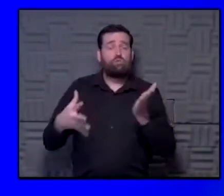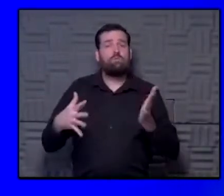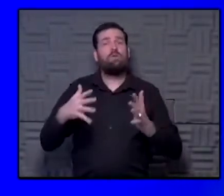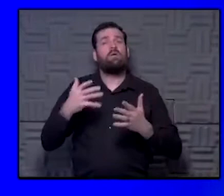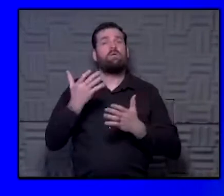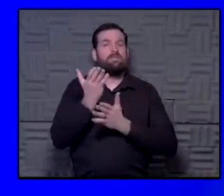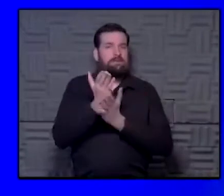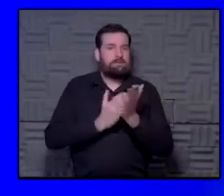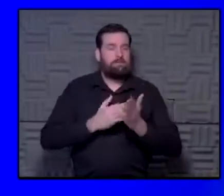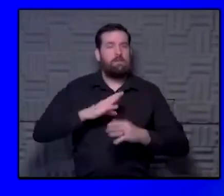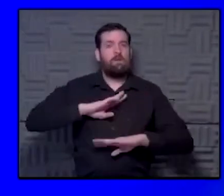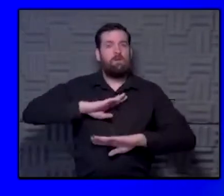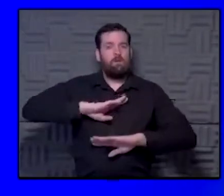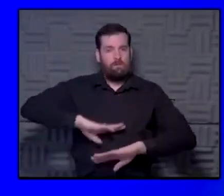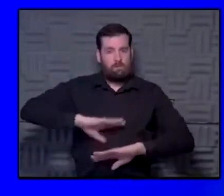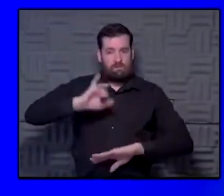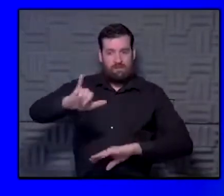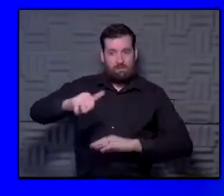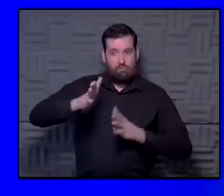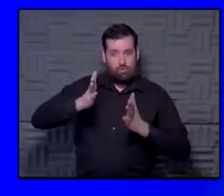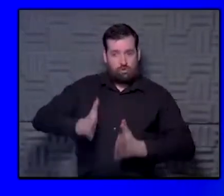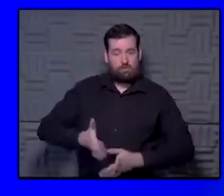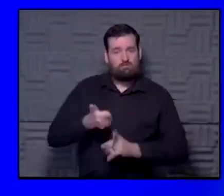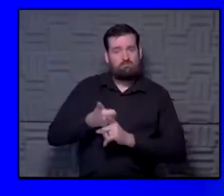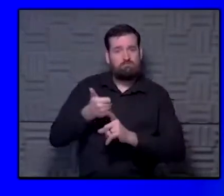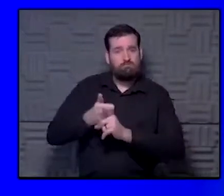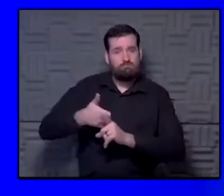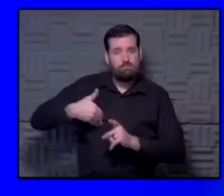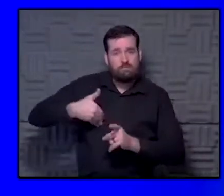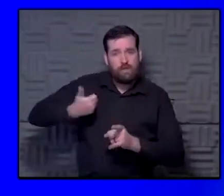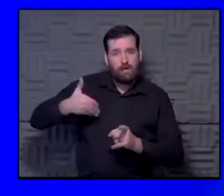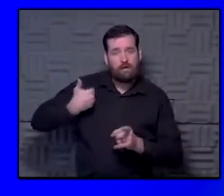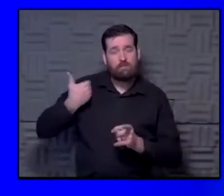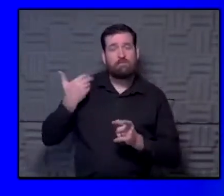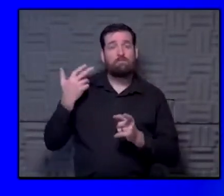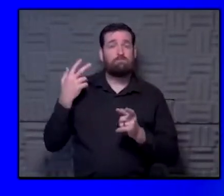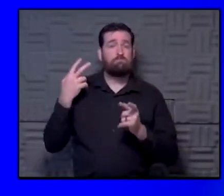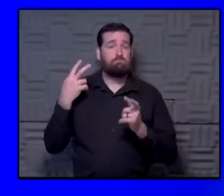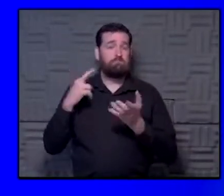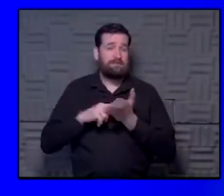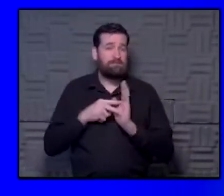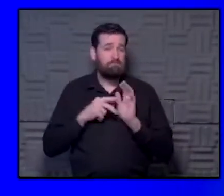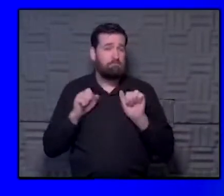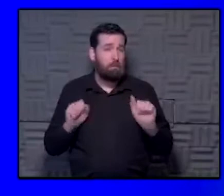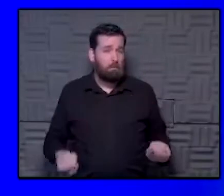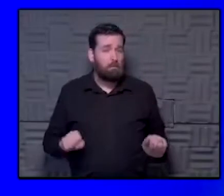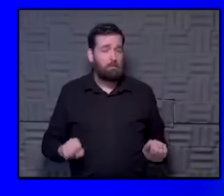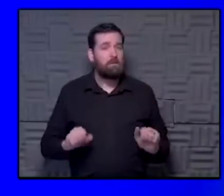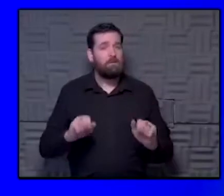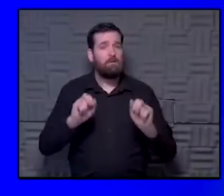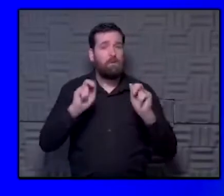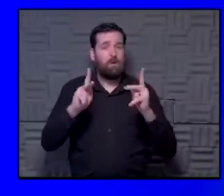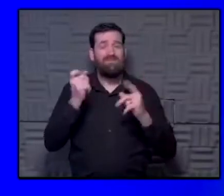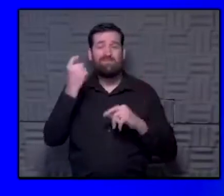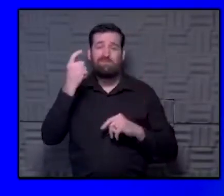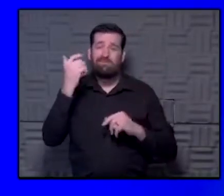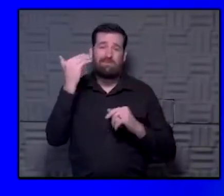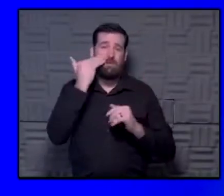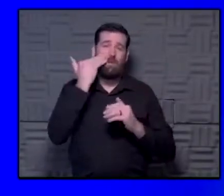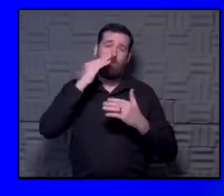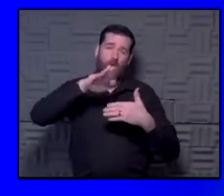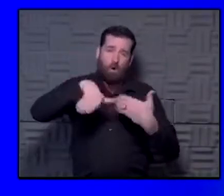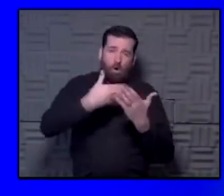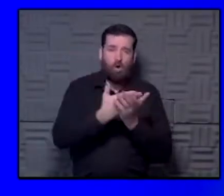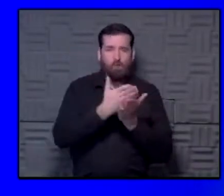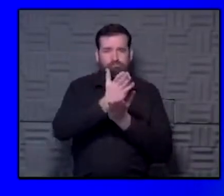that that person is young, so they more than likely will be okay. We still don't know all the